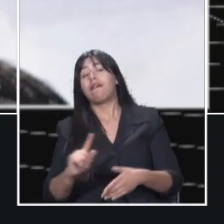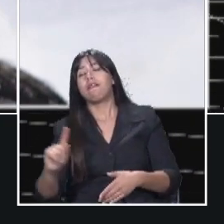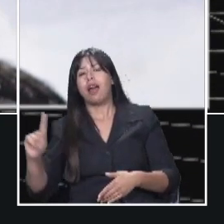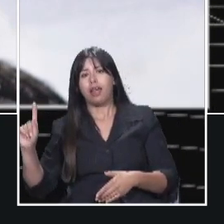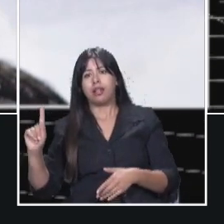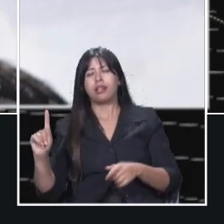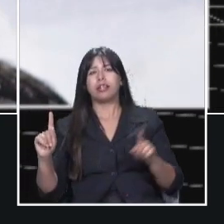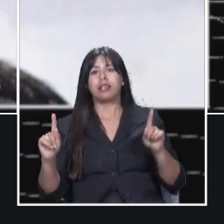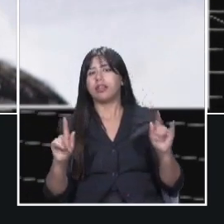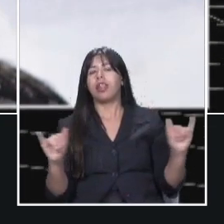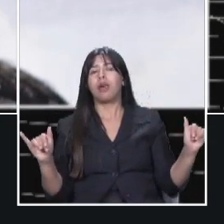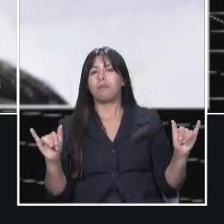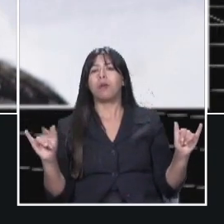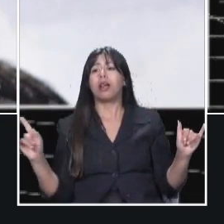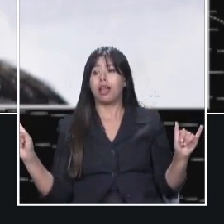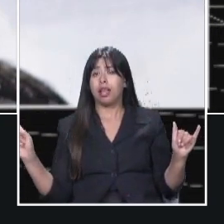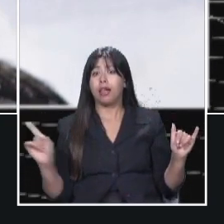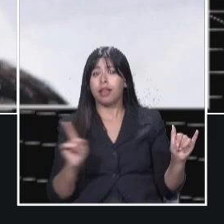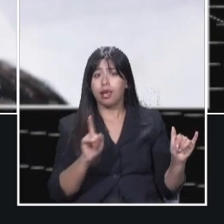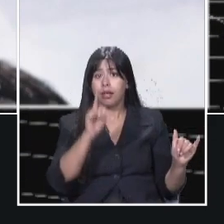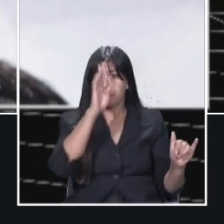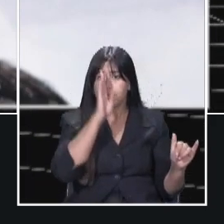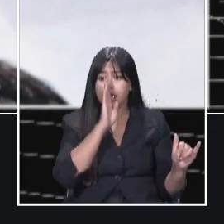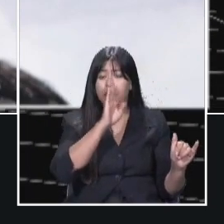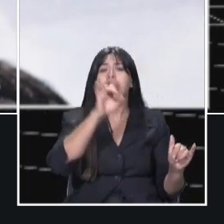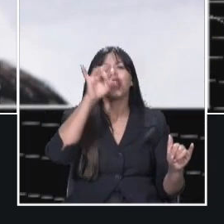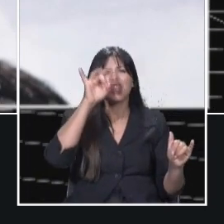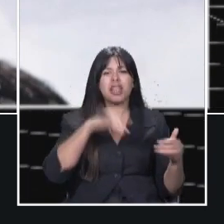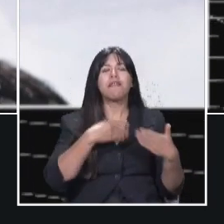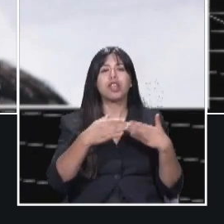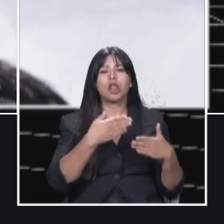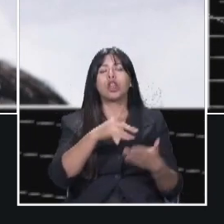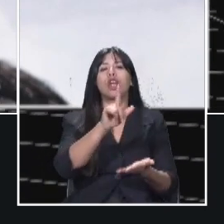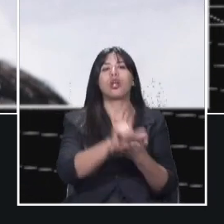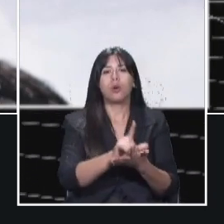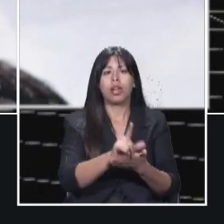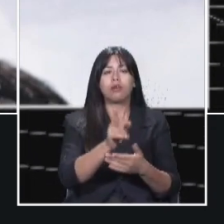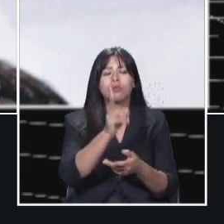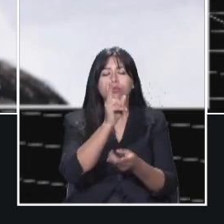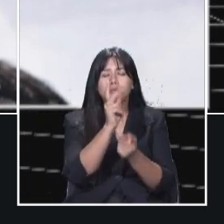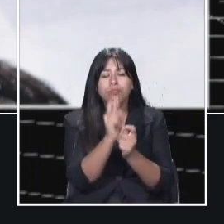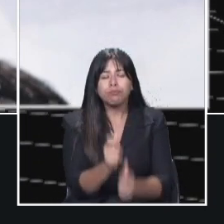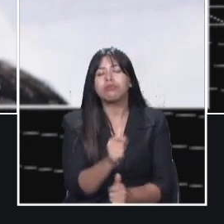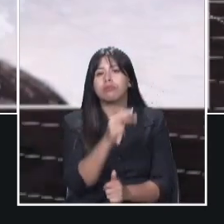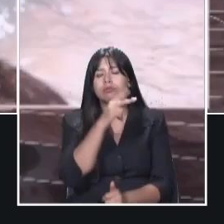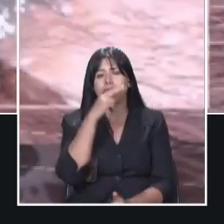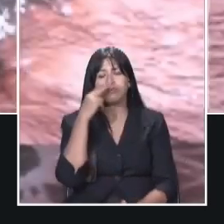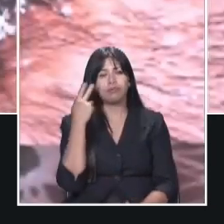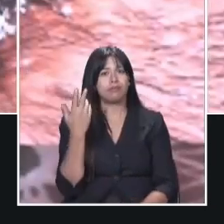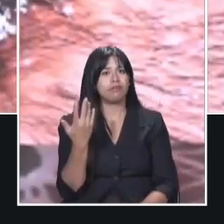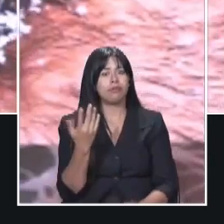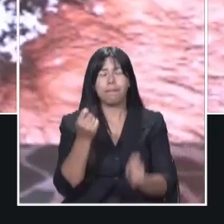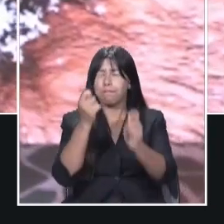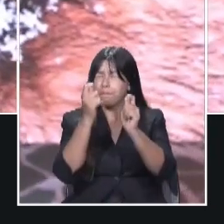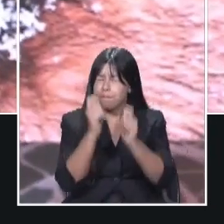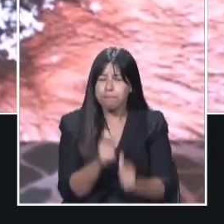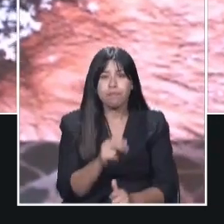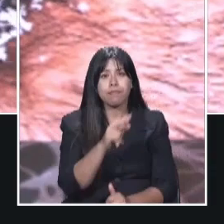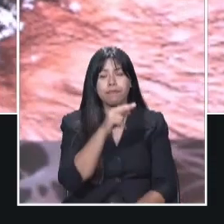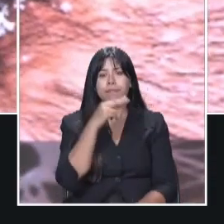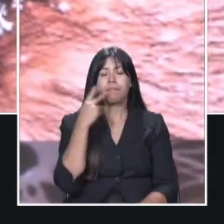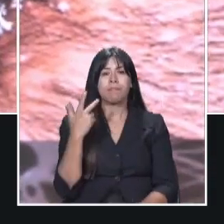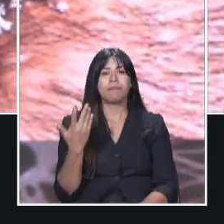that room. That's how good the sense of smell of the dog is. So, it begs the question, how is it